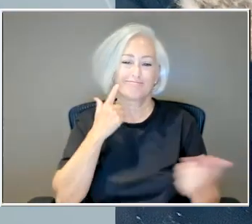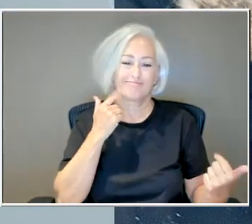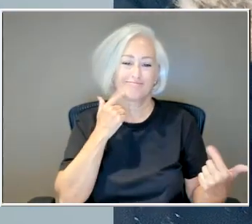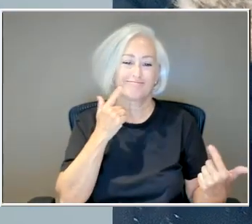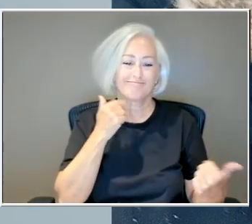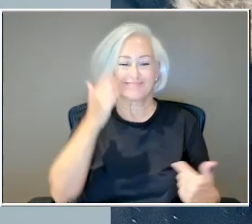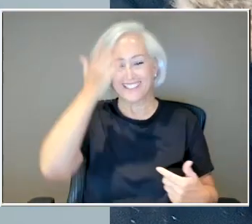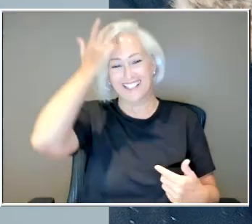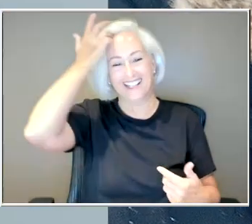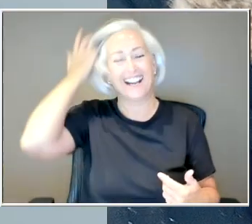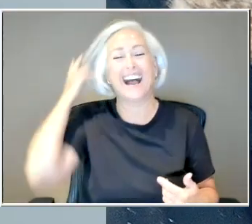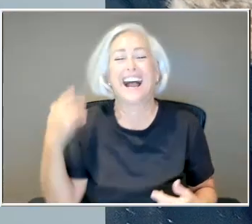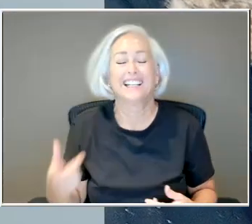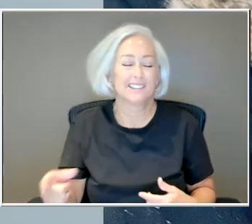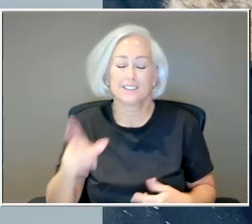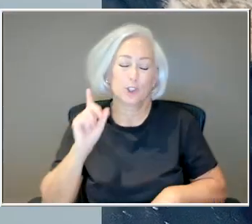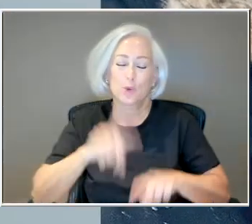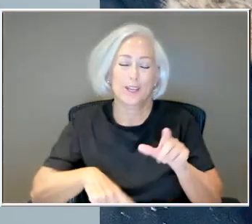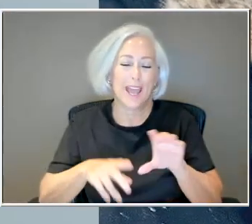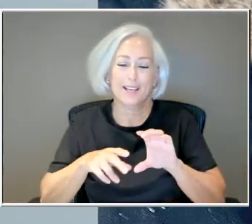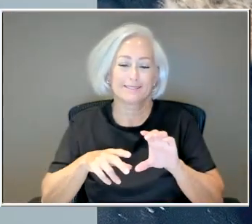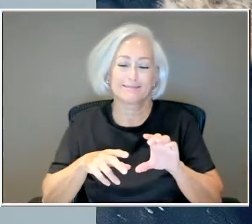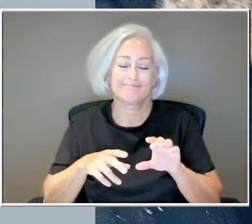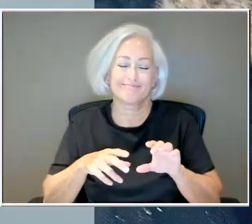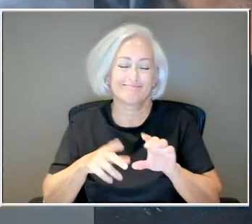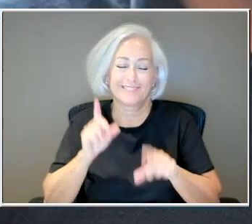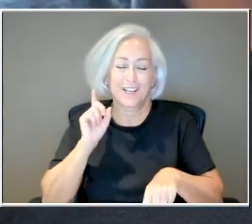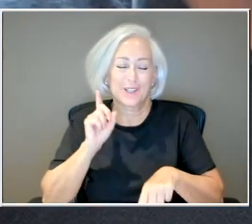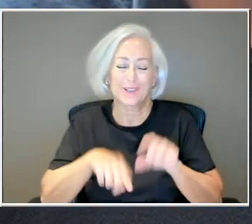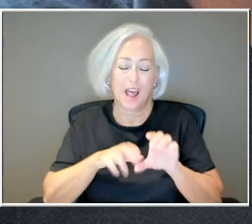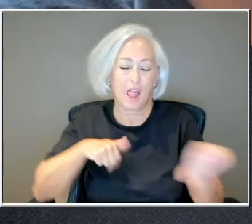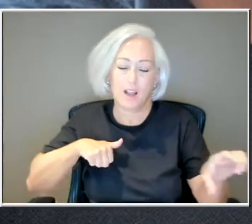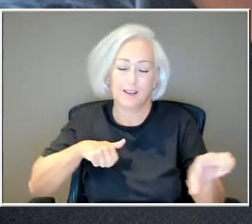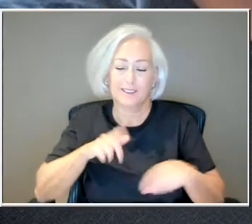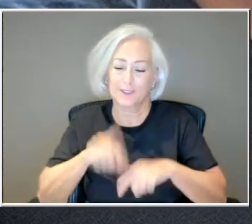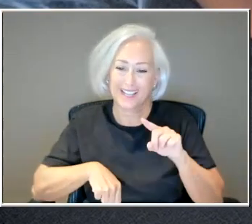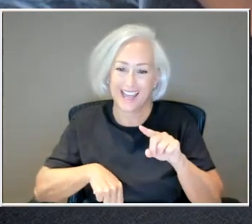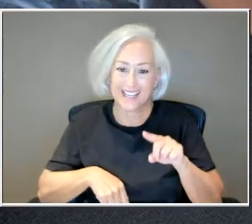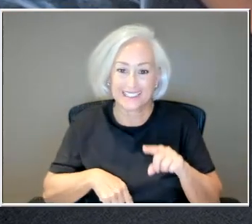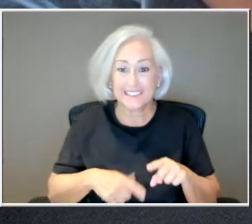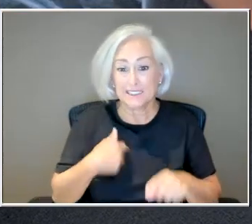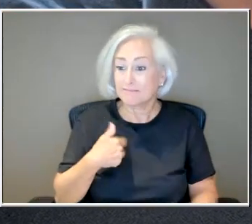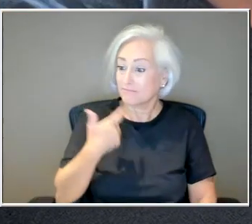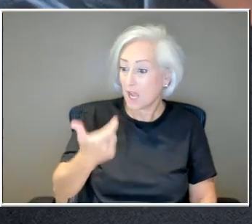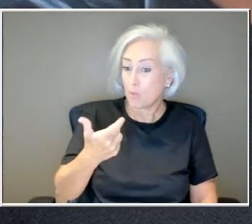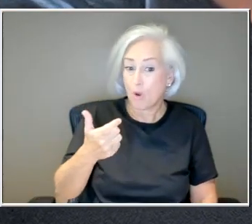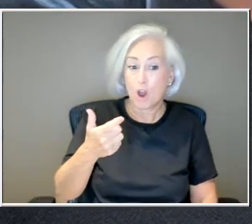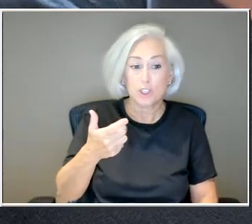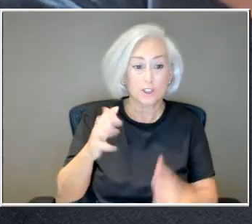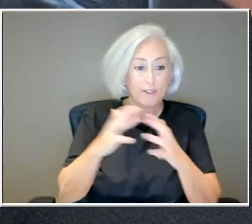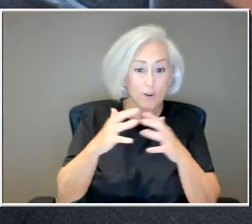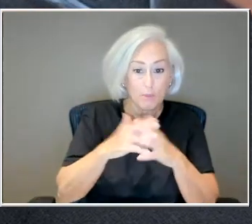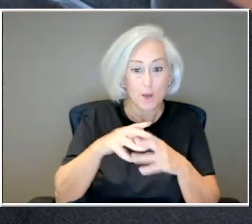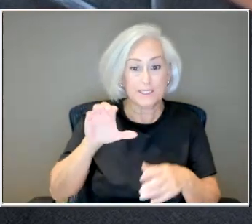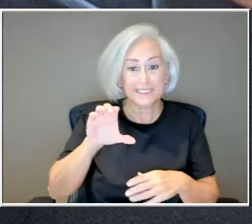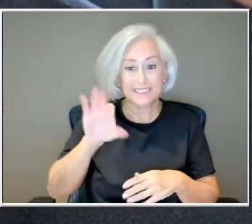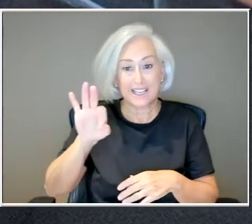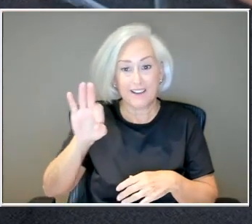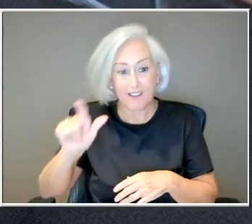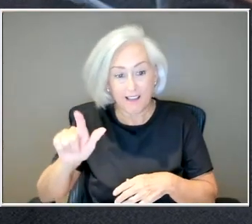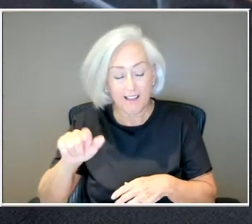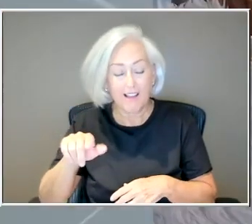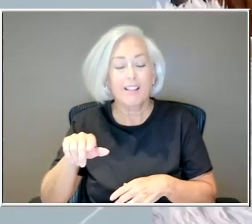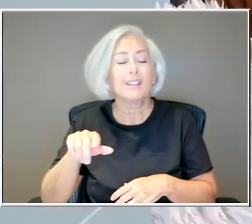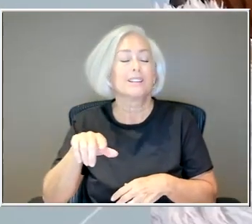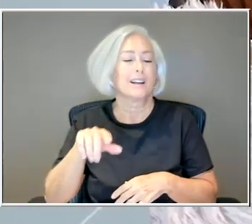You're not getting out of this. I watched, because I've watched football, both CFL and NFL for a long time,